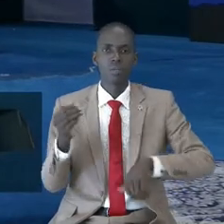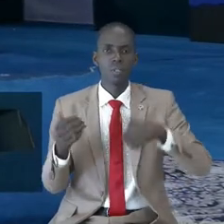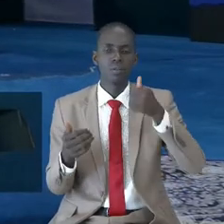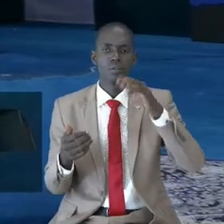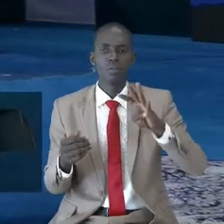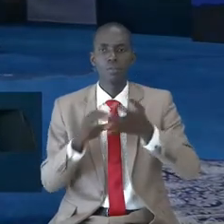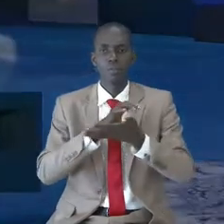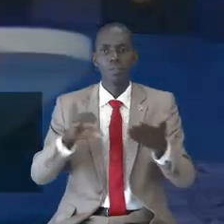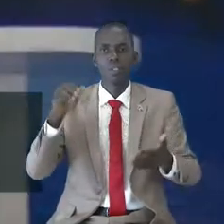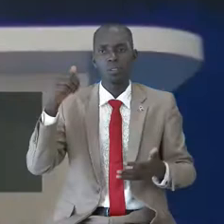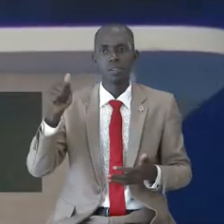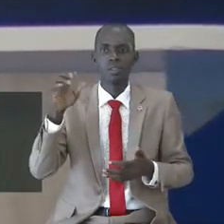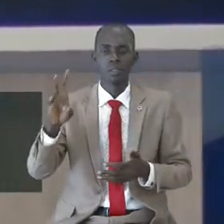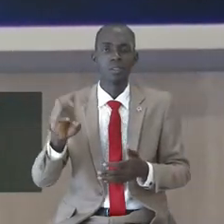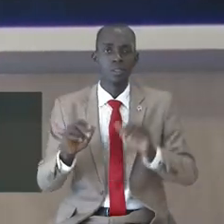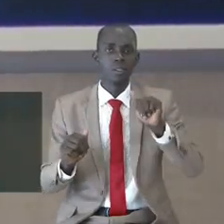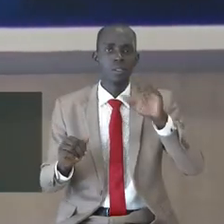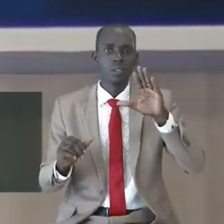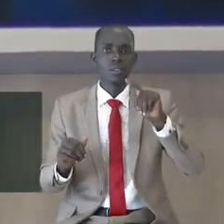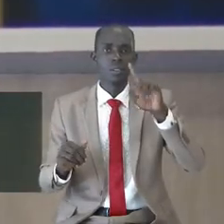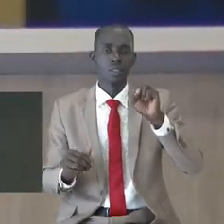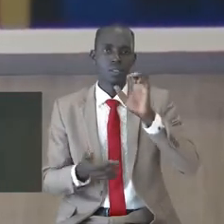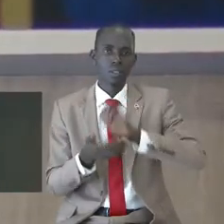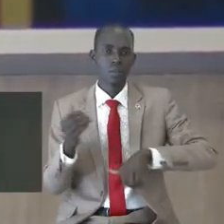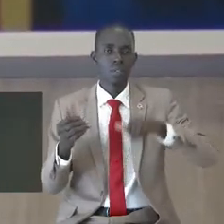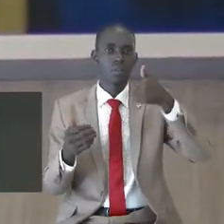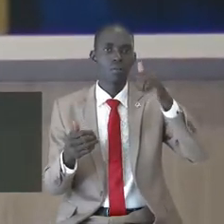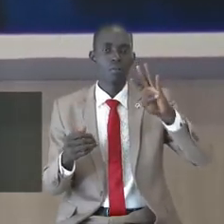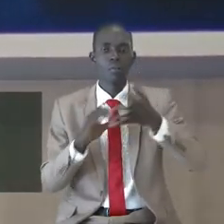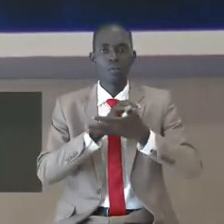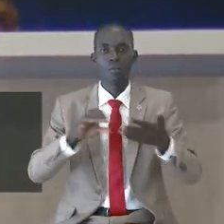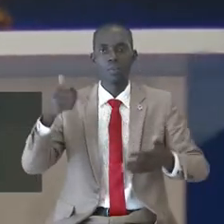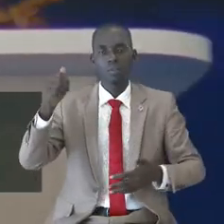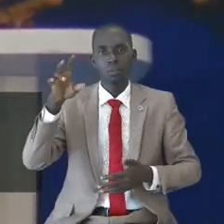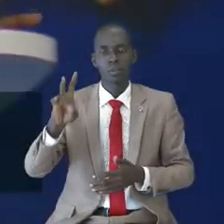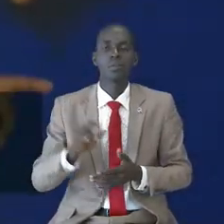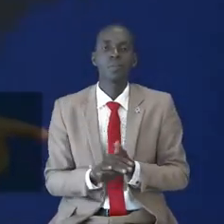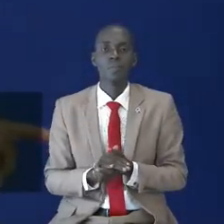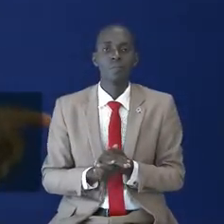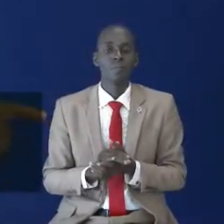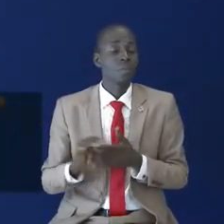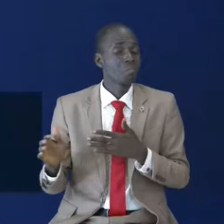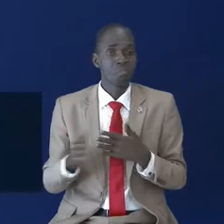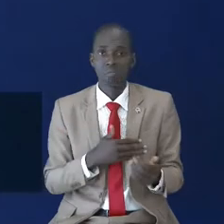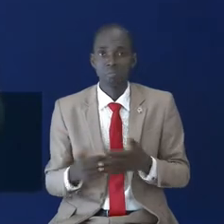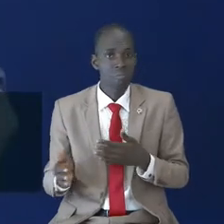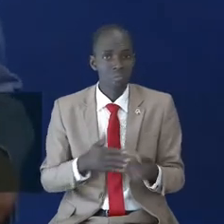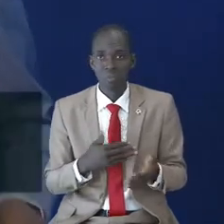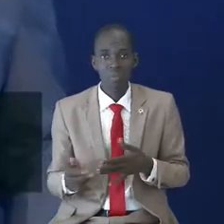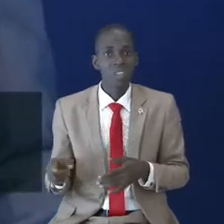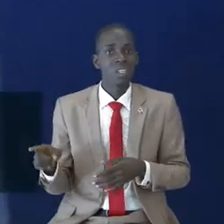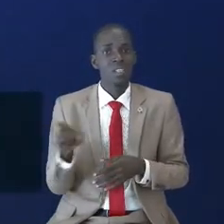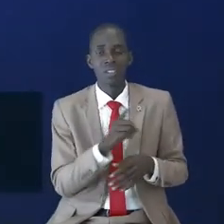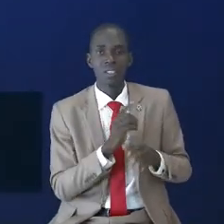17. Acts chapter 14, verse 17. Nevertheless, he